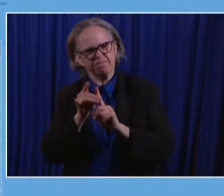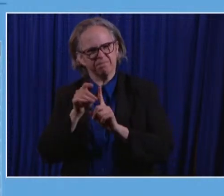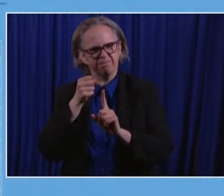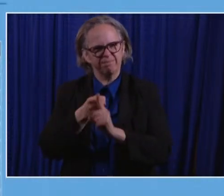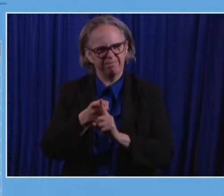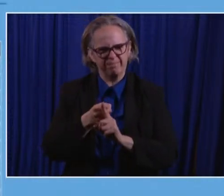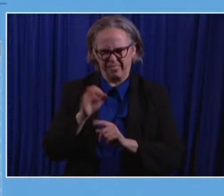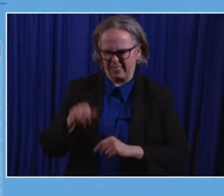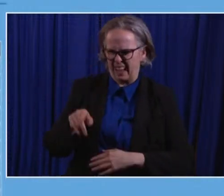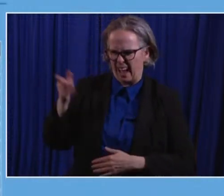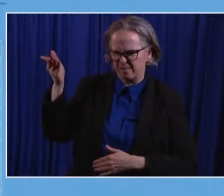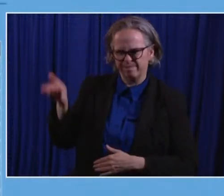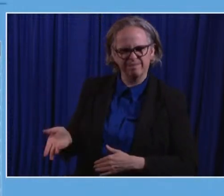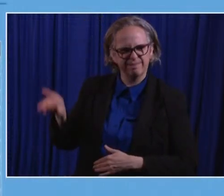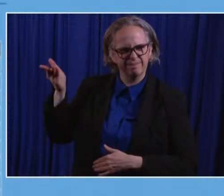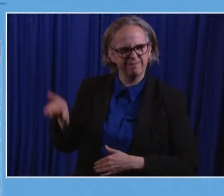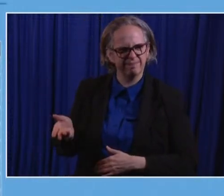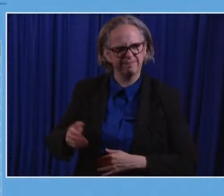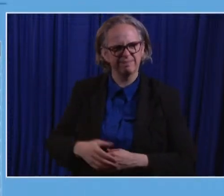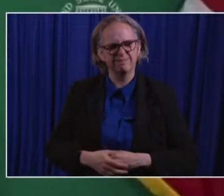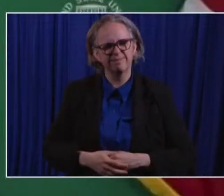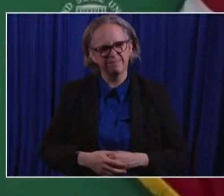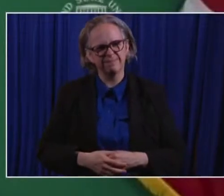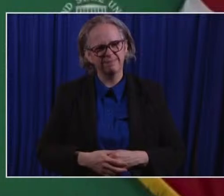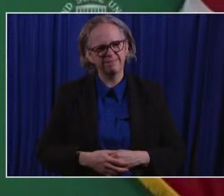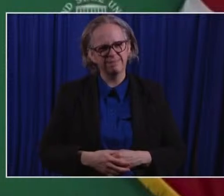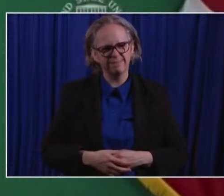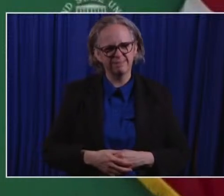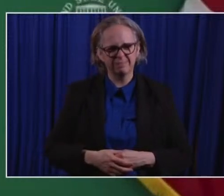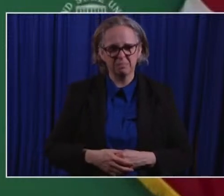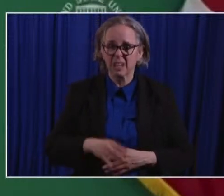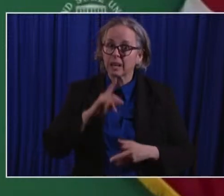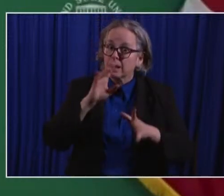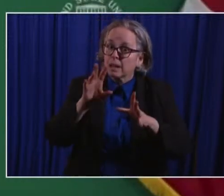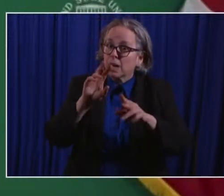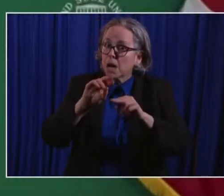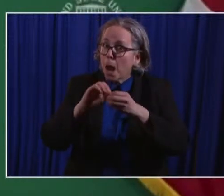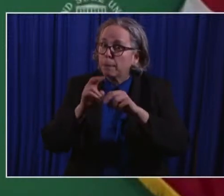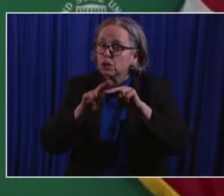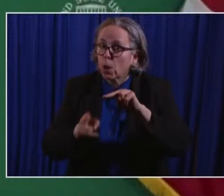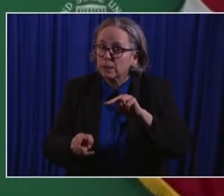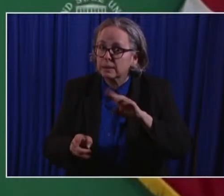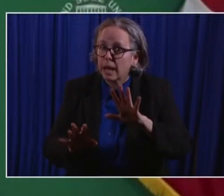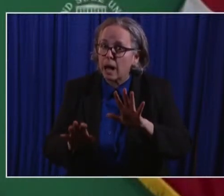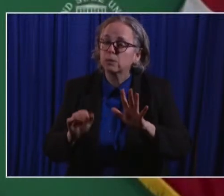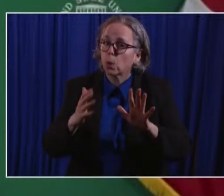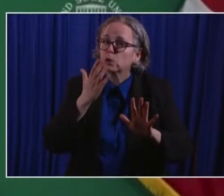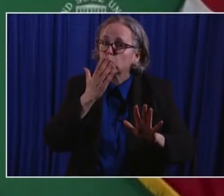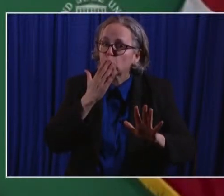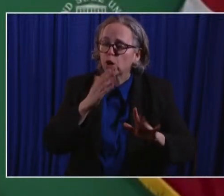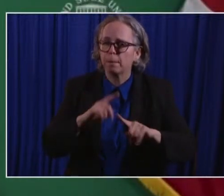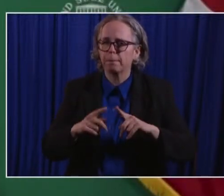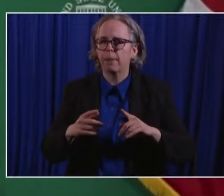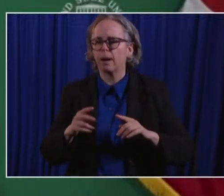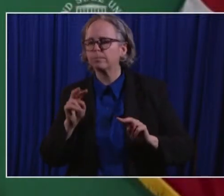day. And again, we're moving in the right direction, so that's good.